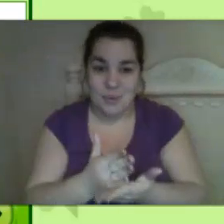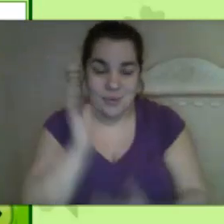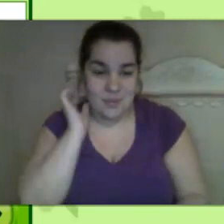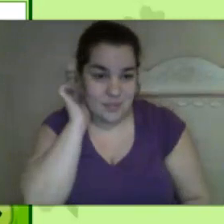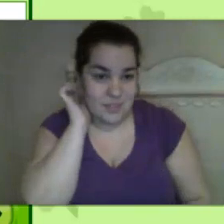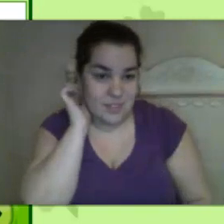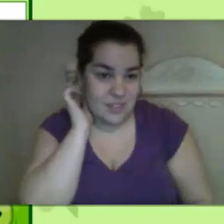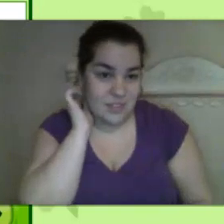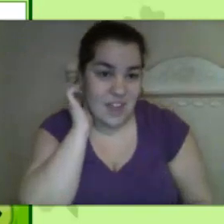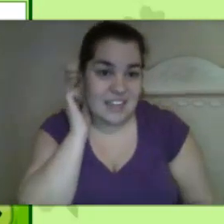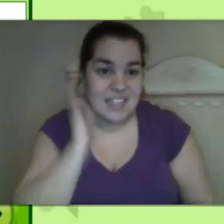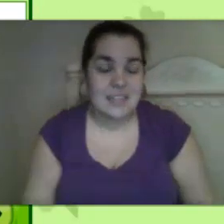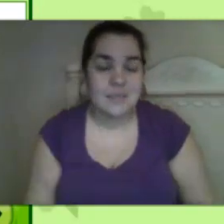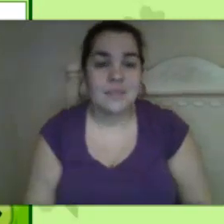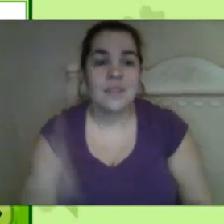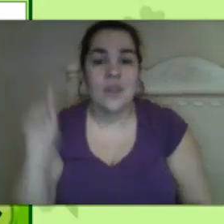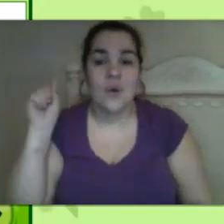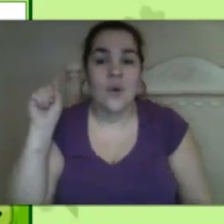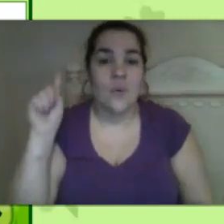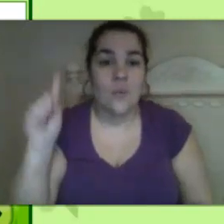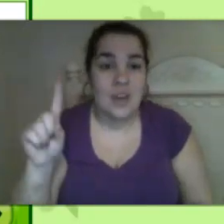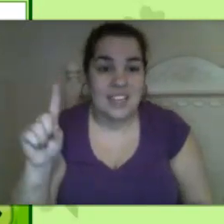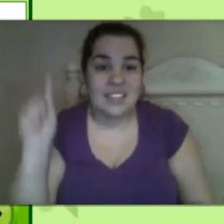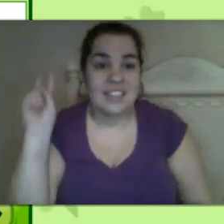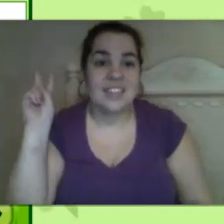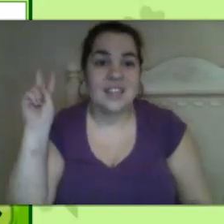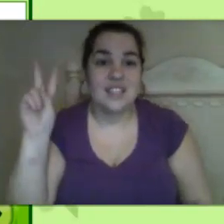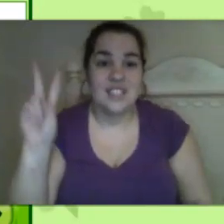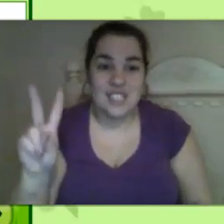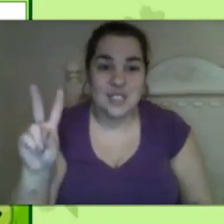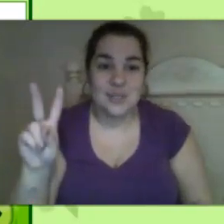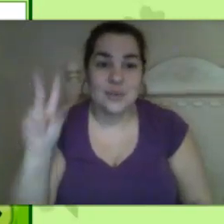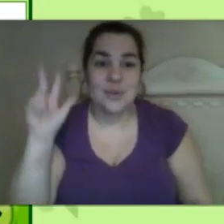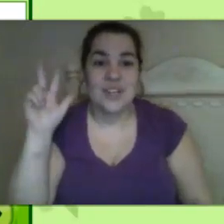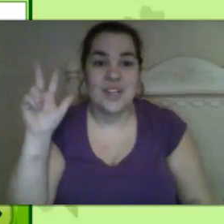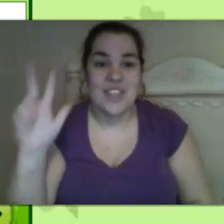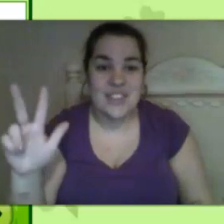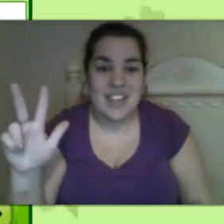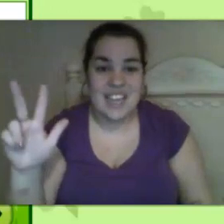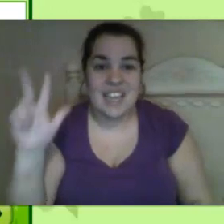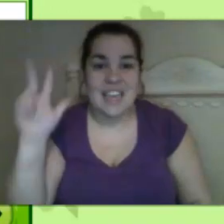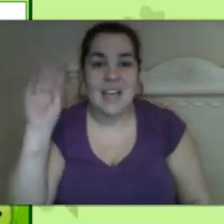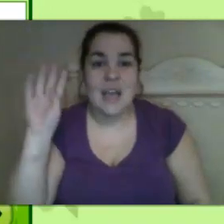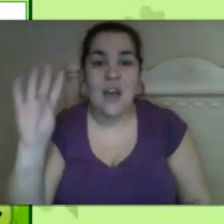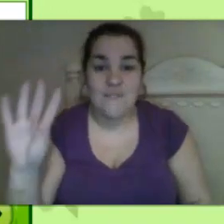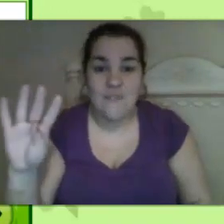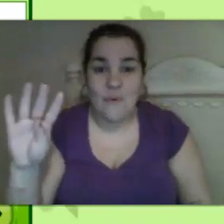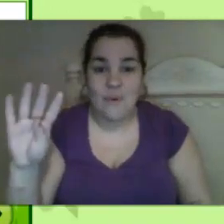Stop. Ready? 1, 2,